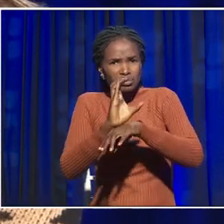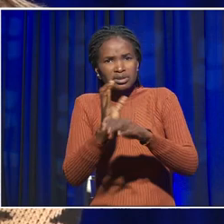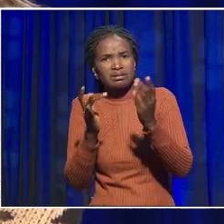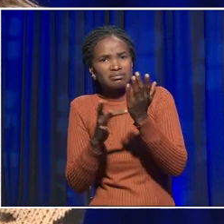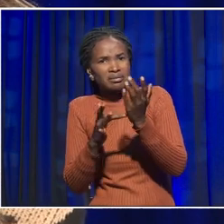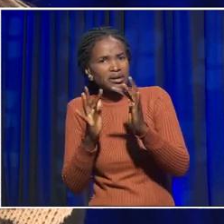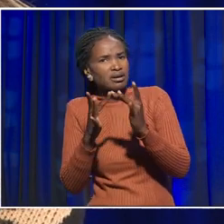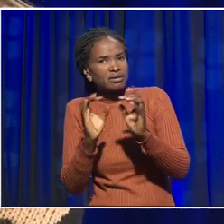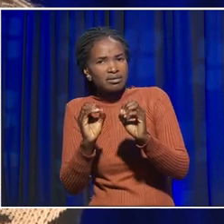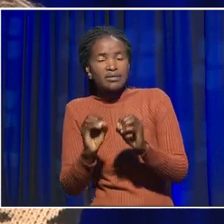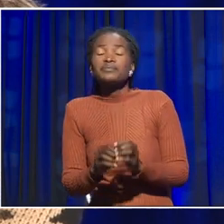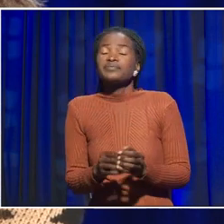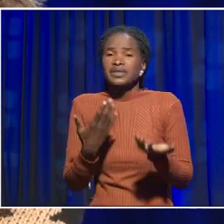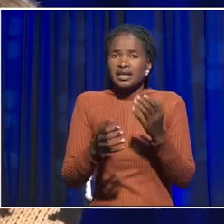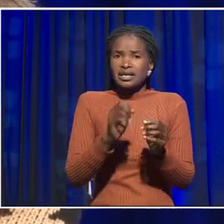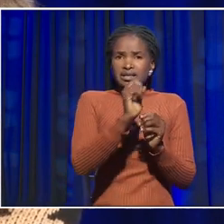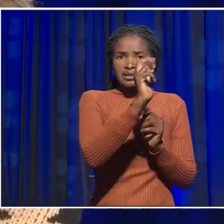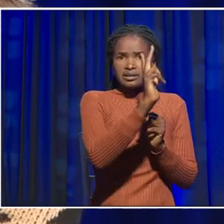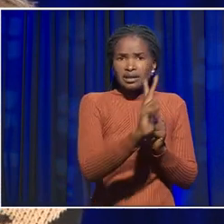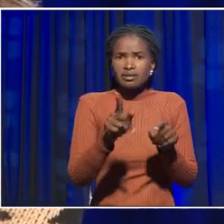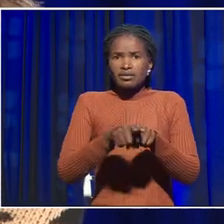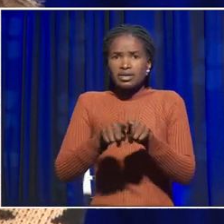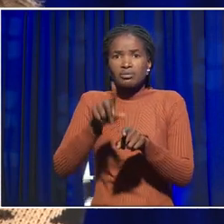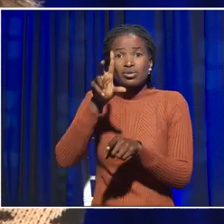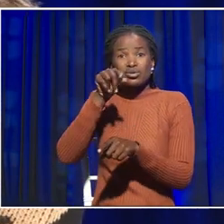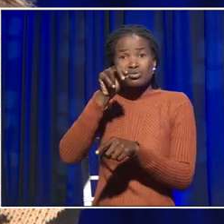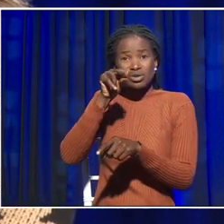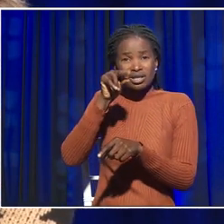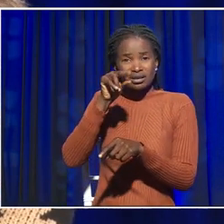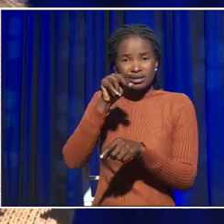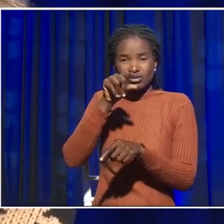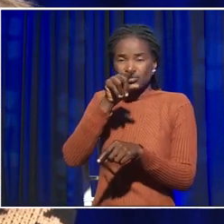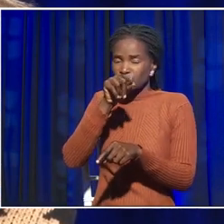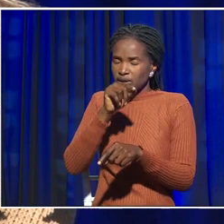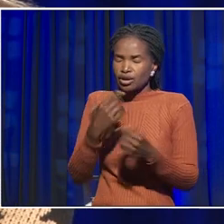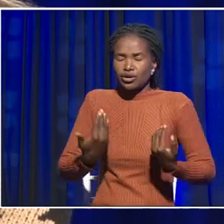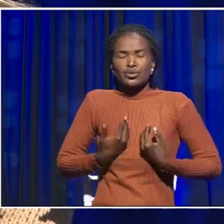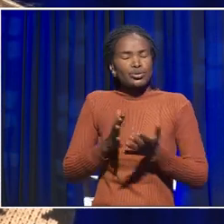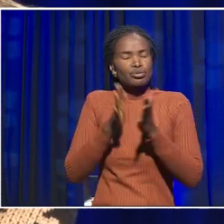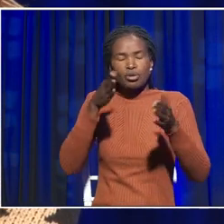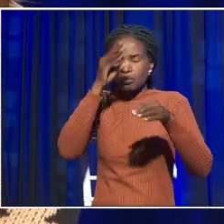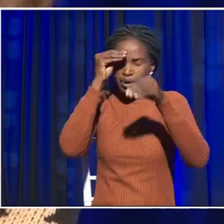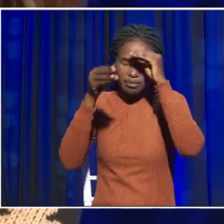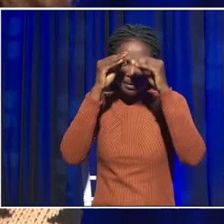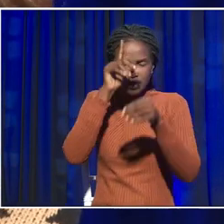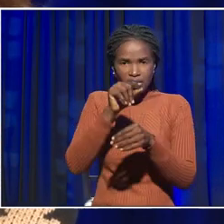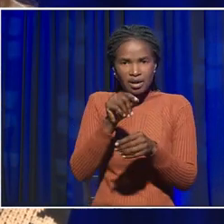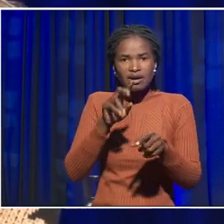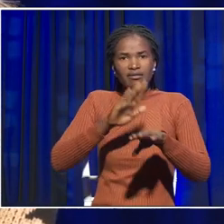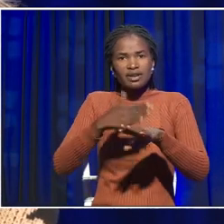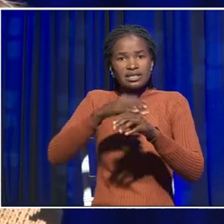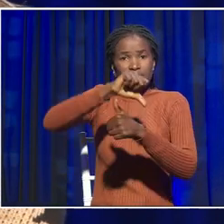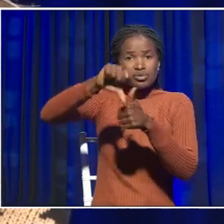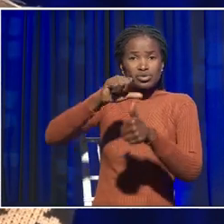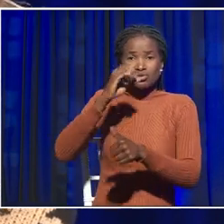there are demographics. Obviously, intuitively, one would say the younger generation has been more exposed thanks for peak pieces like social